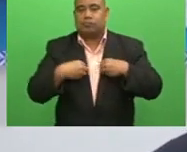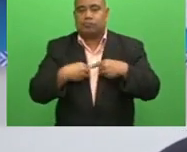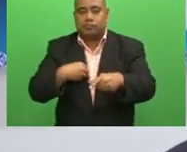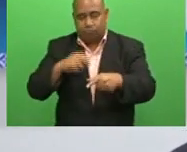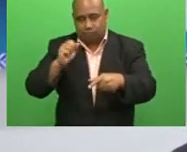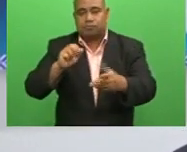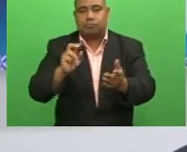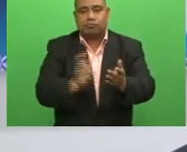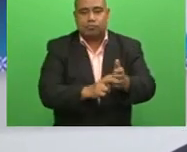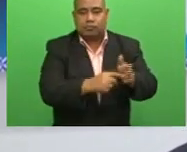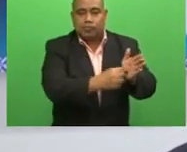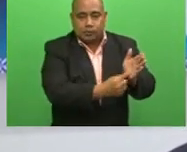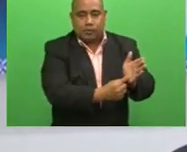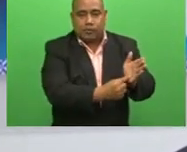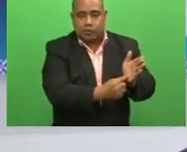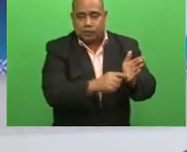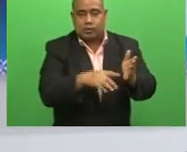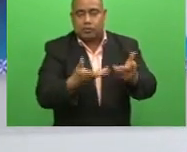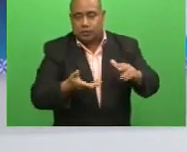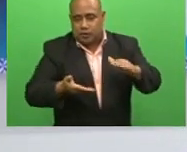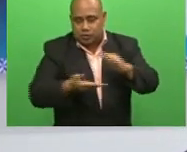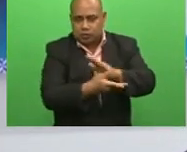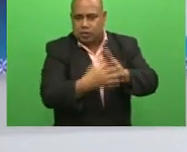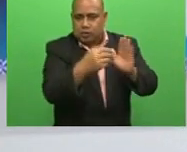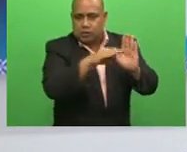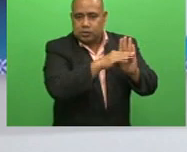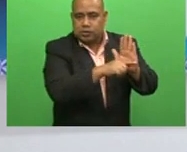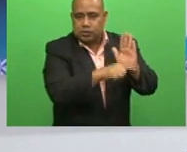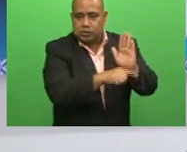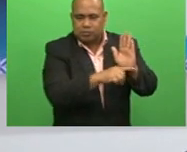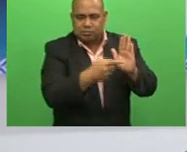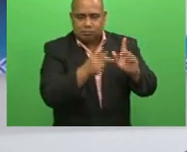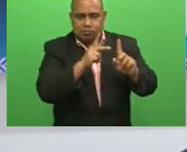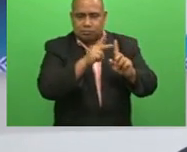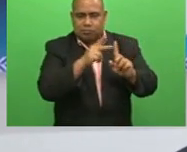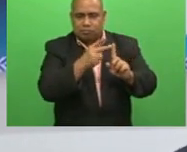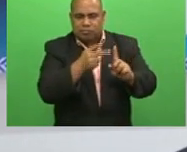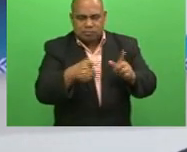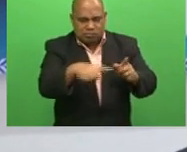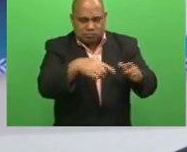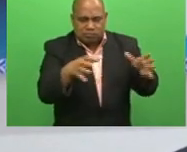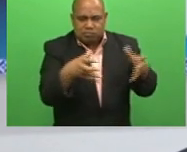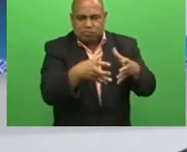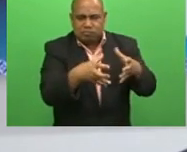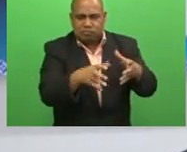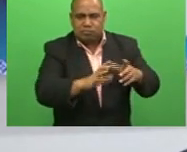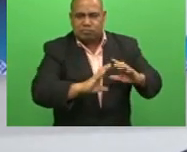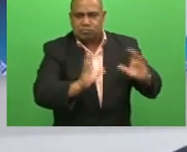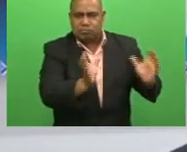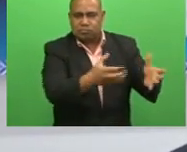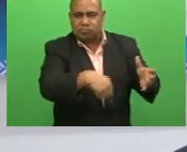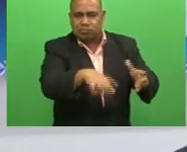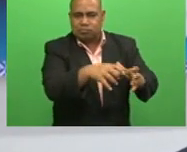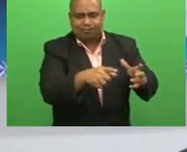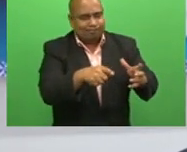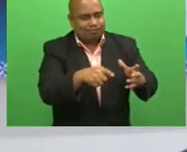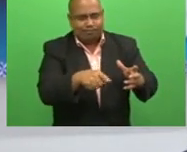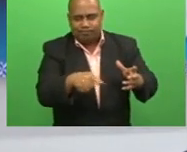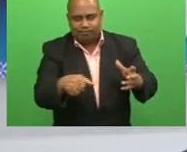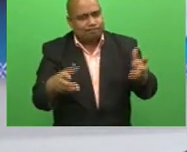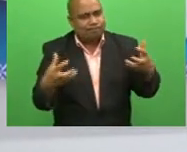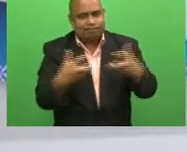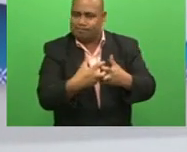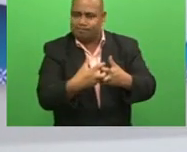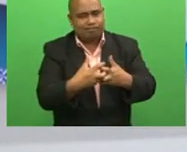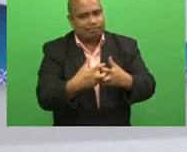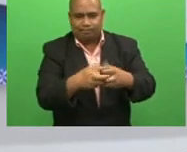under Section 11 of the Political Parties Act is yet to take place because the constitution of SEDELPA itself